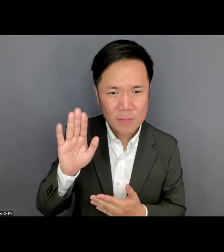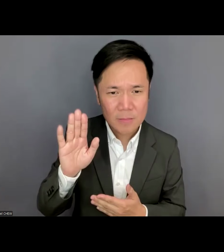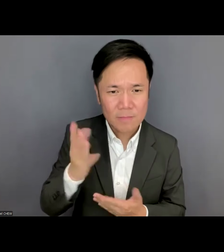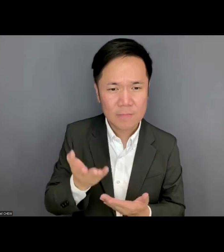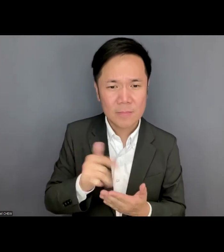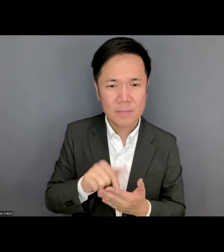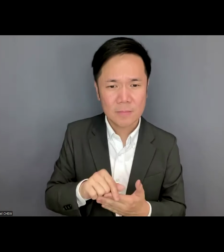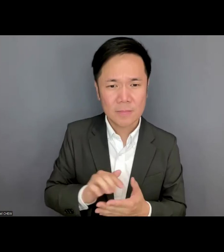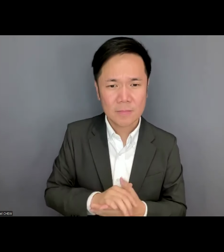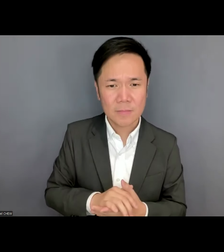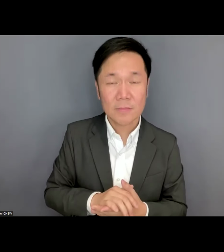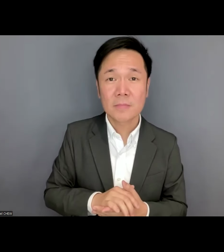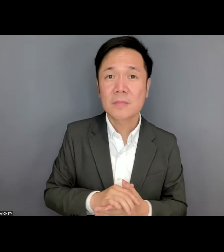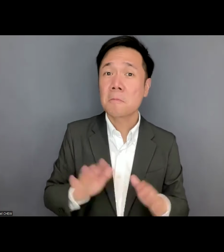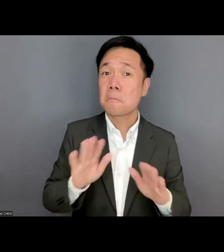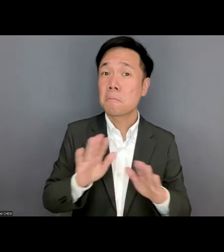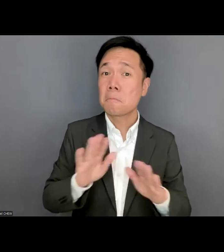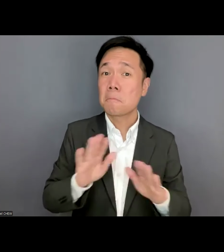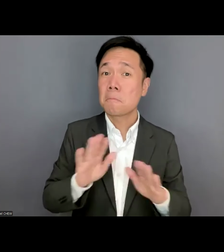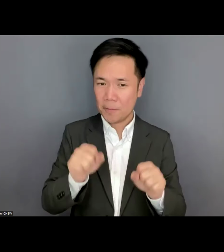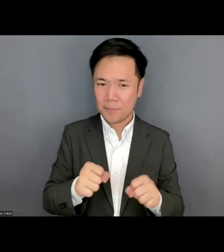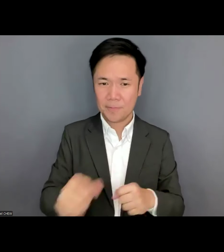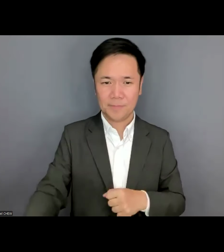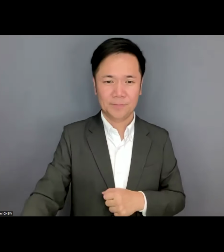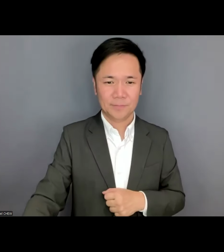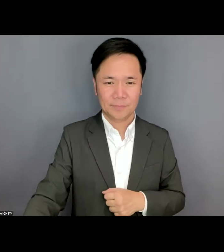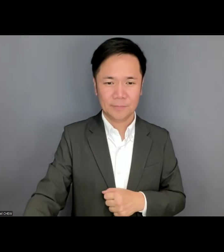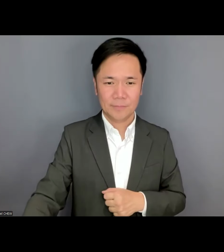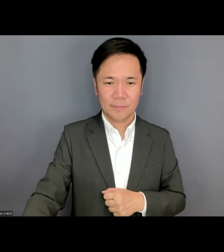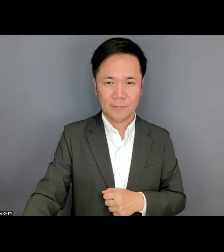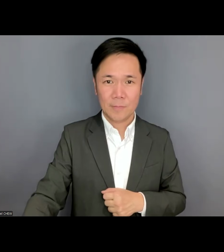Oh, perfect. Now it seems to work. Okay, all set. Please take it away.